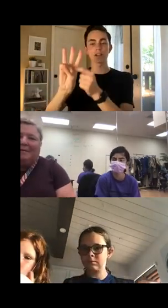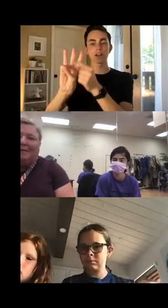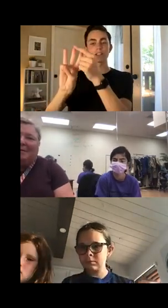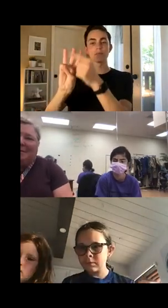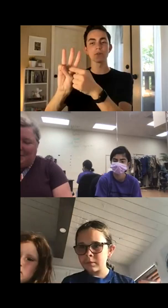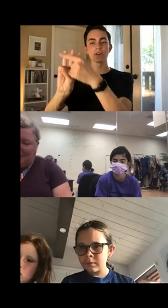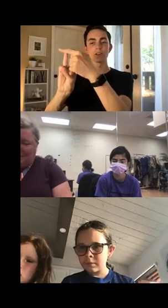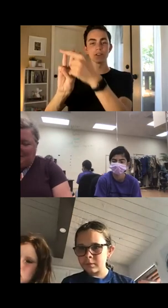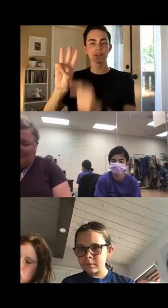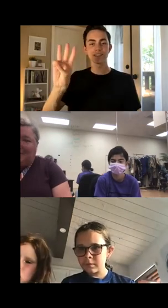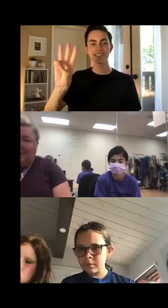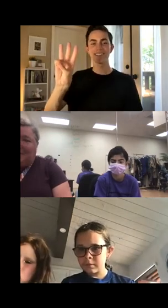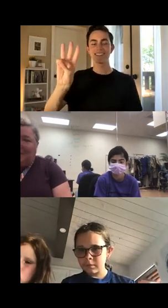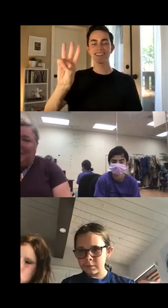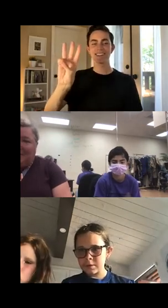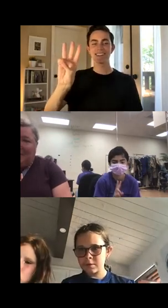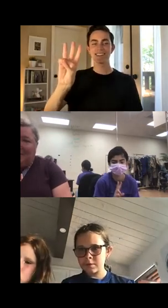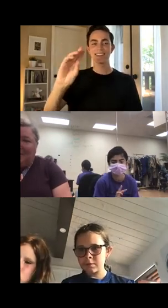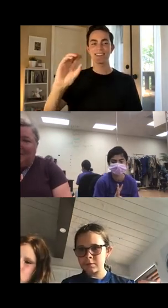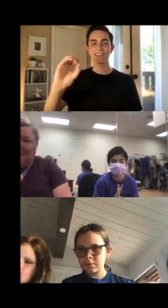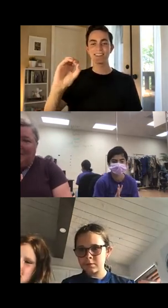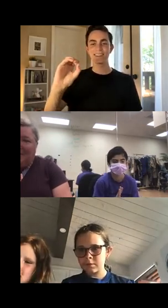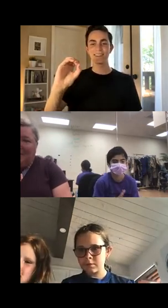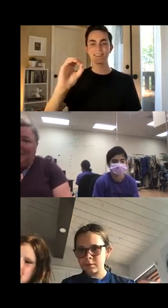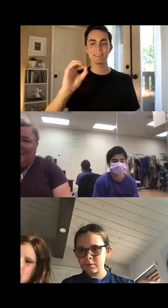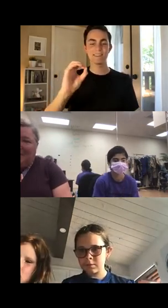Very recognizable letter there. Yes.